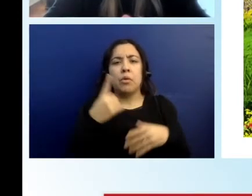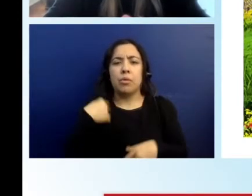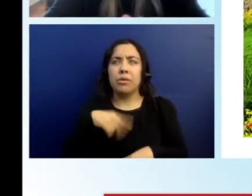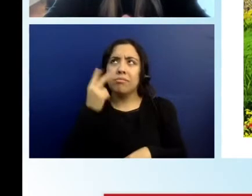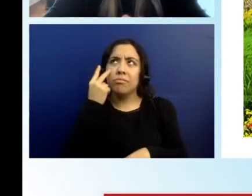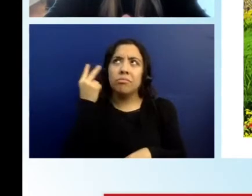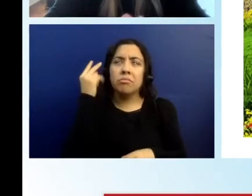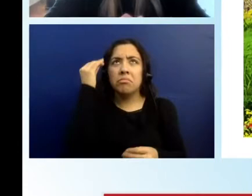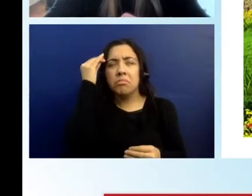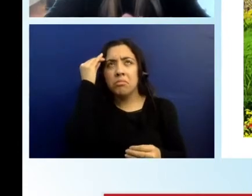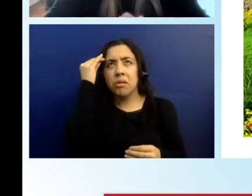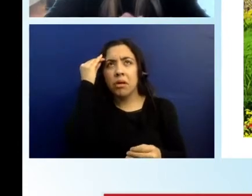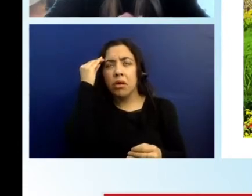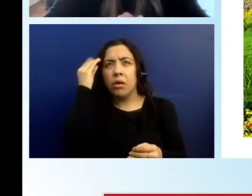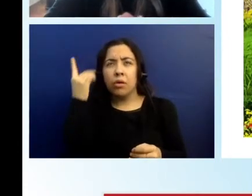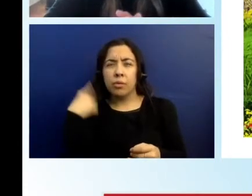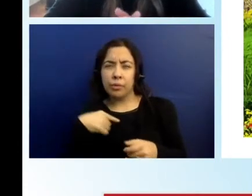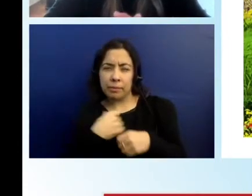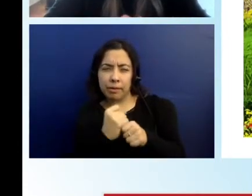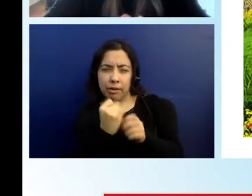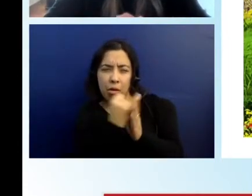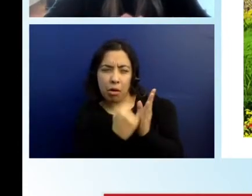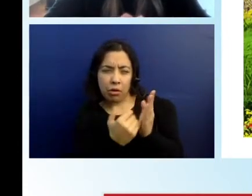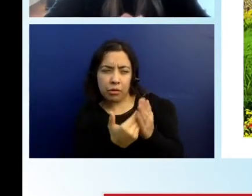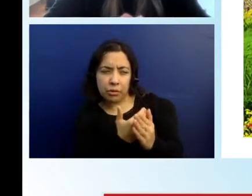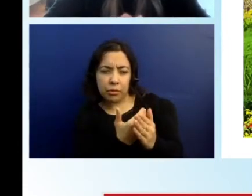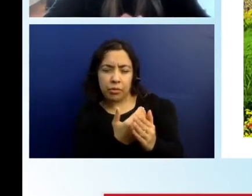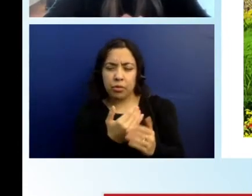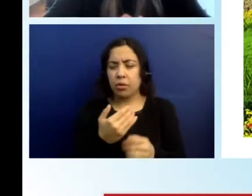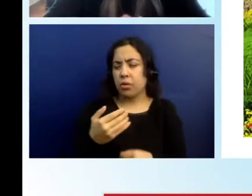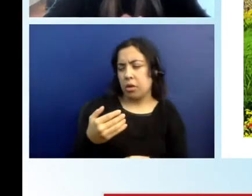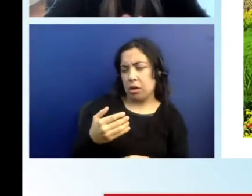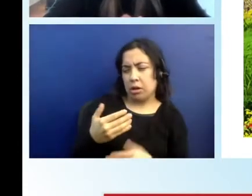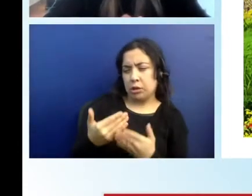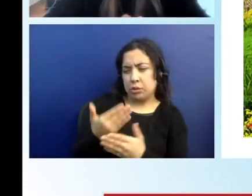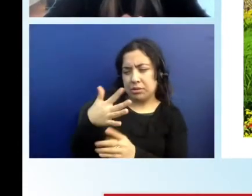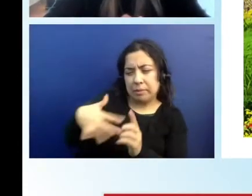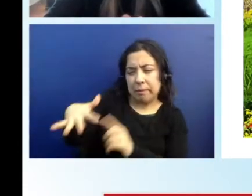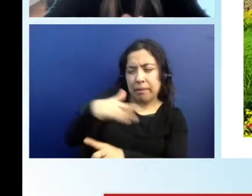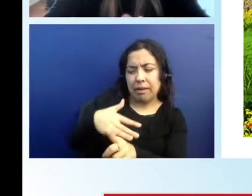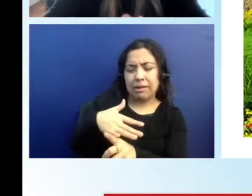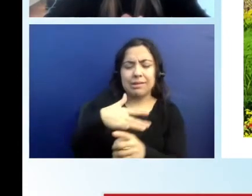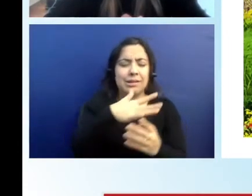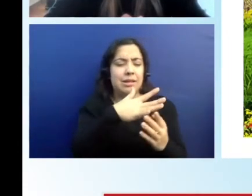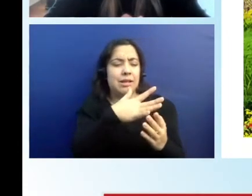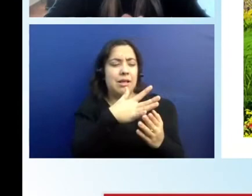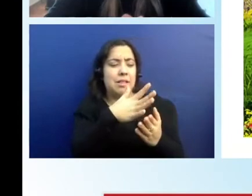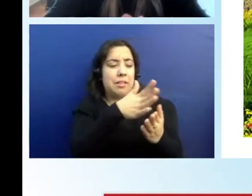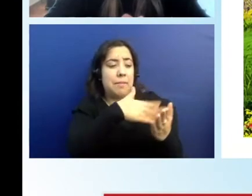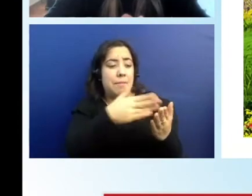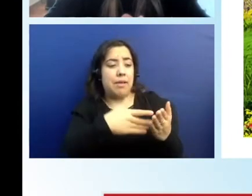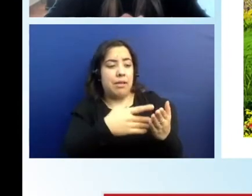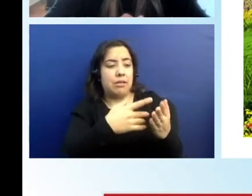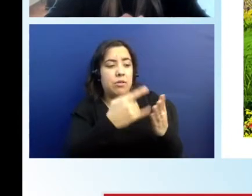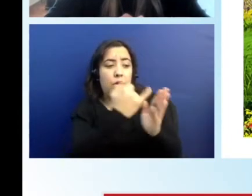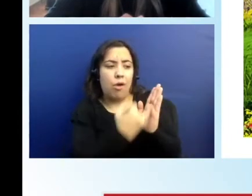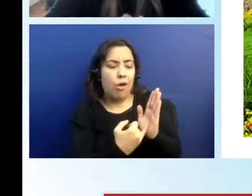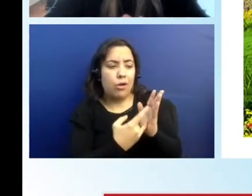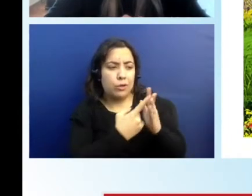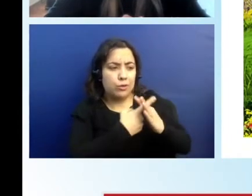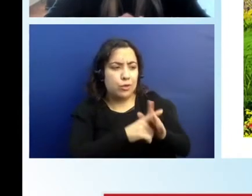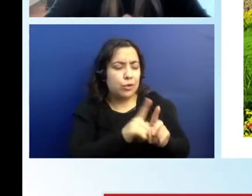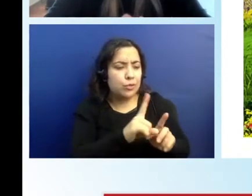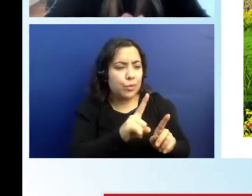as indigenous artists, where does the pain end and where does the beauty begin? And I think the beauty begins when we all come together,